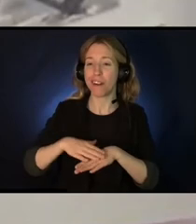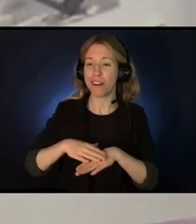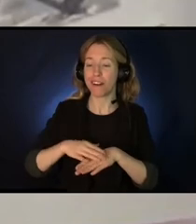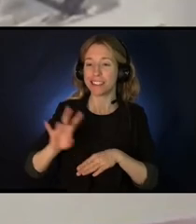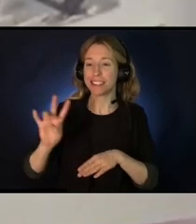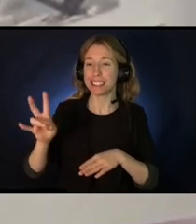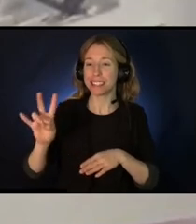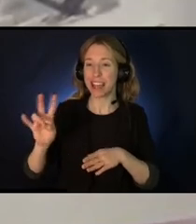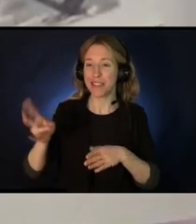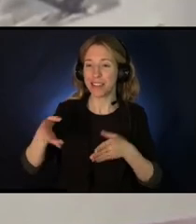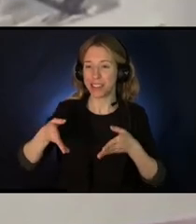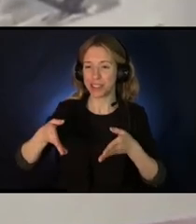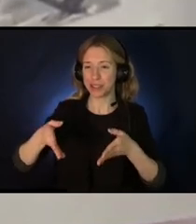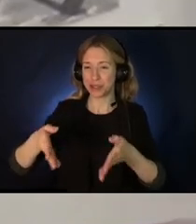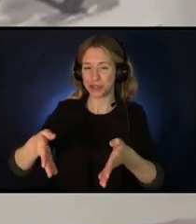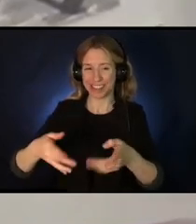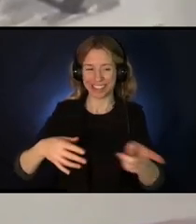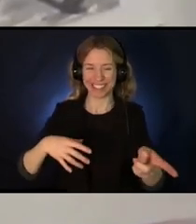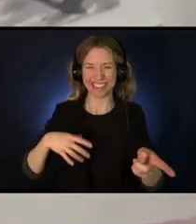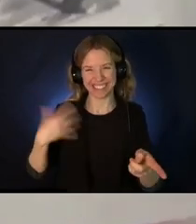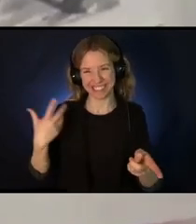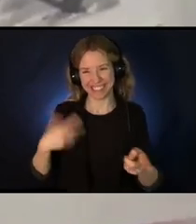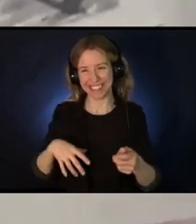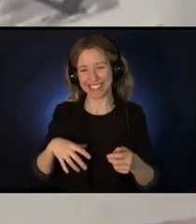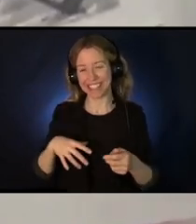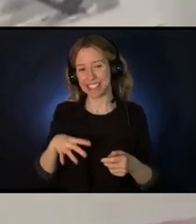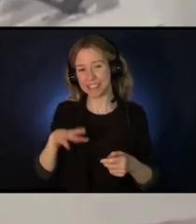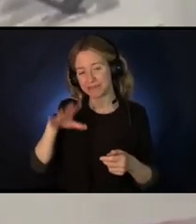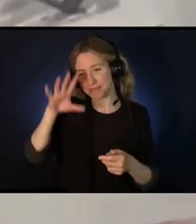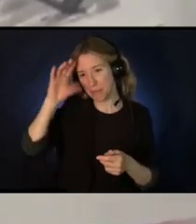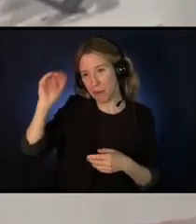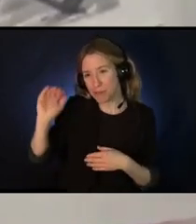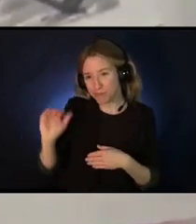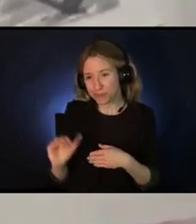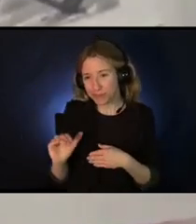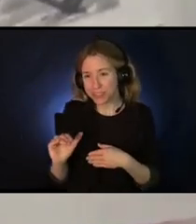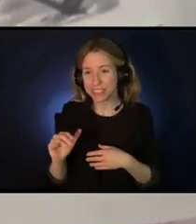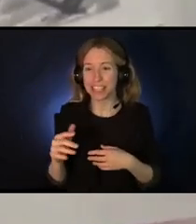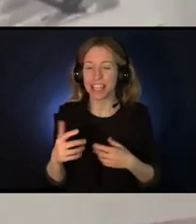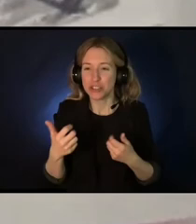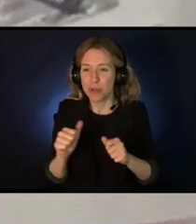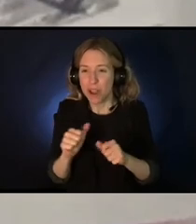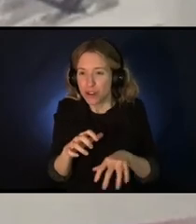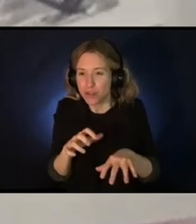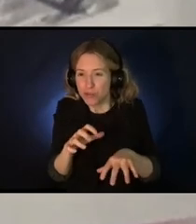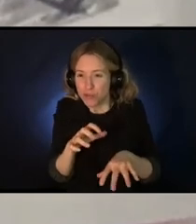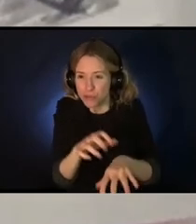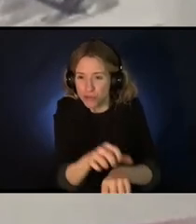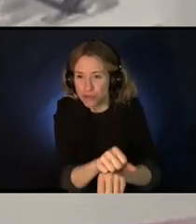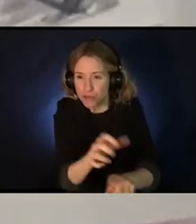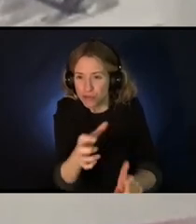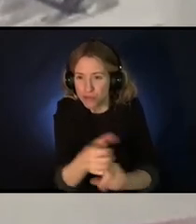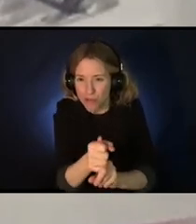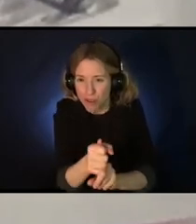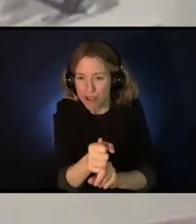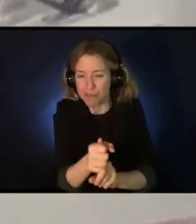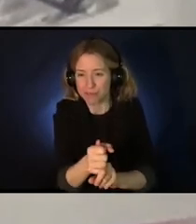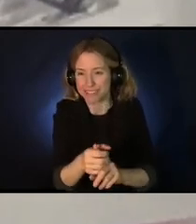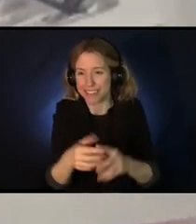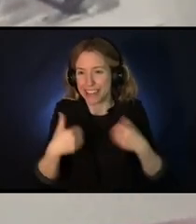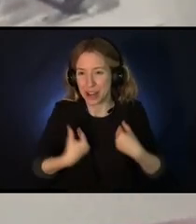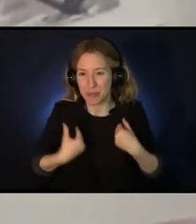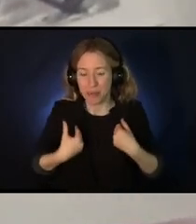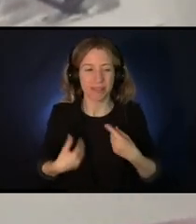Okay. Some of my friends also get into my artwork because I do a little poetry